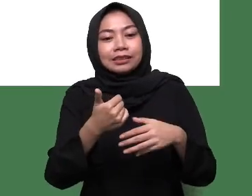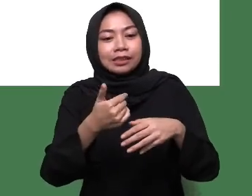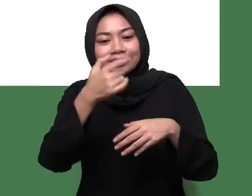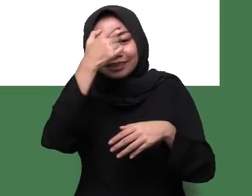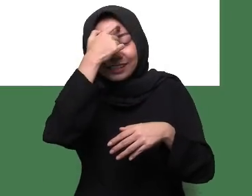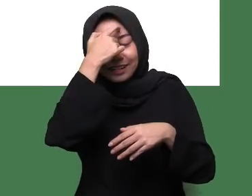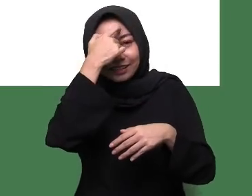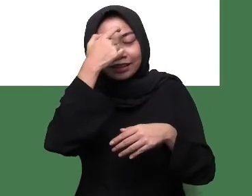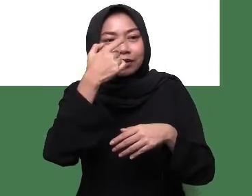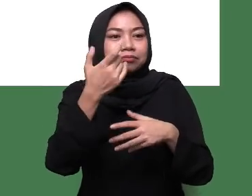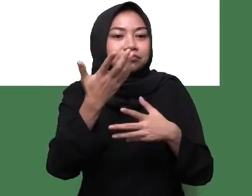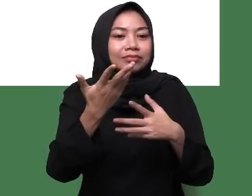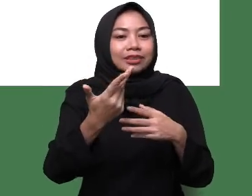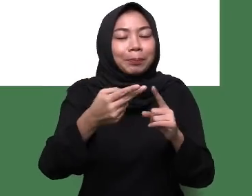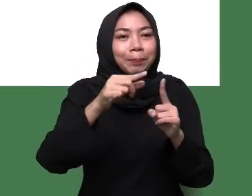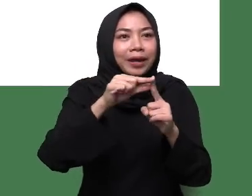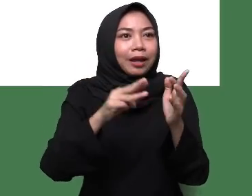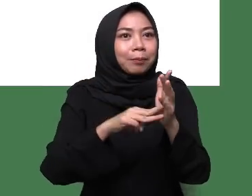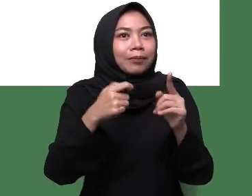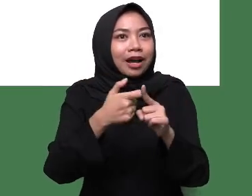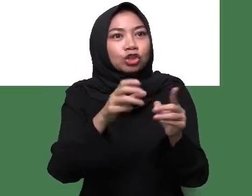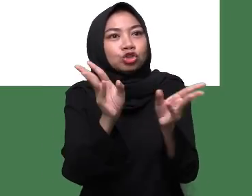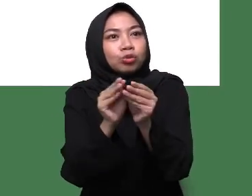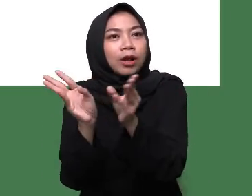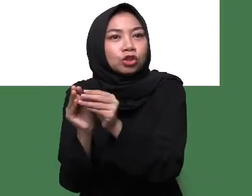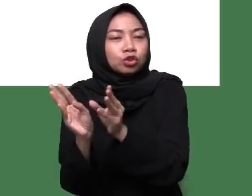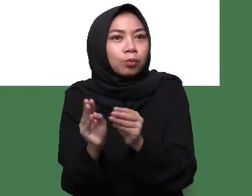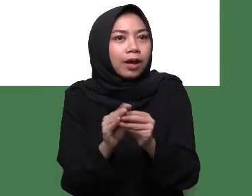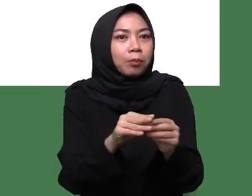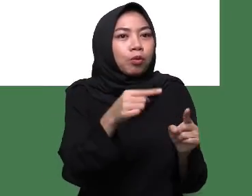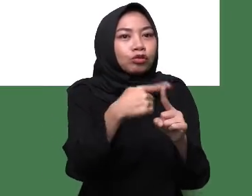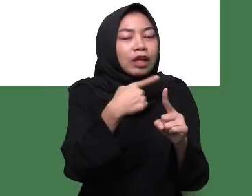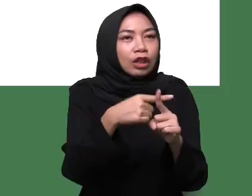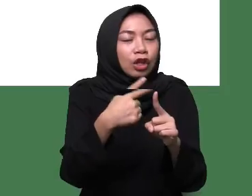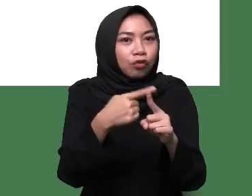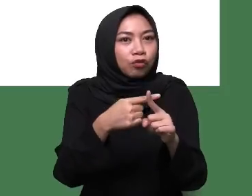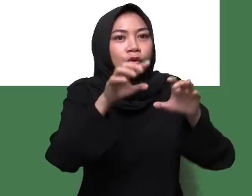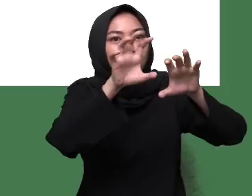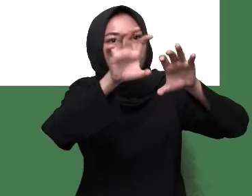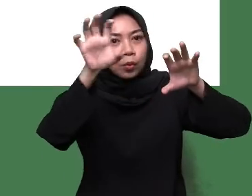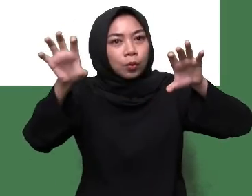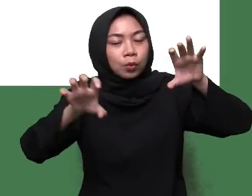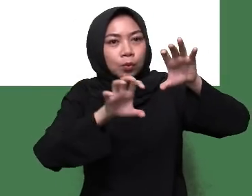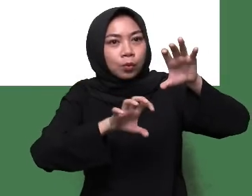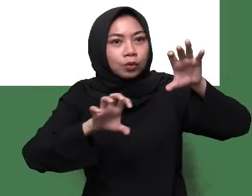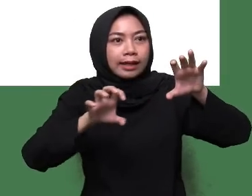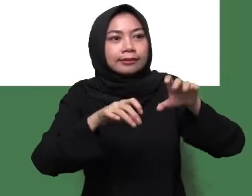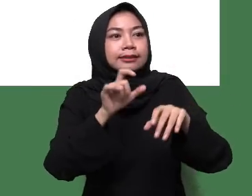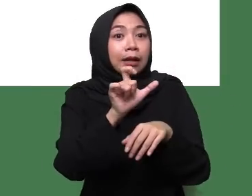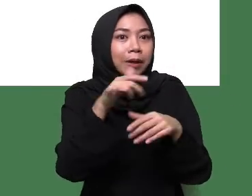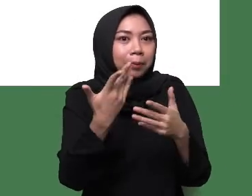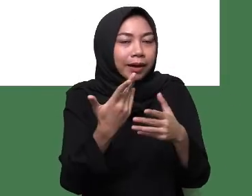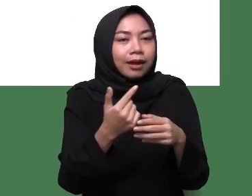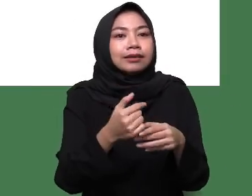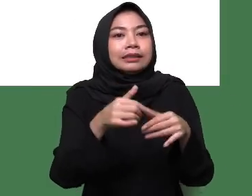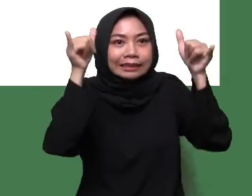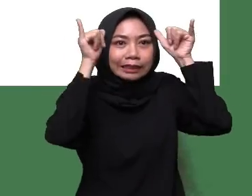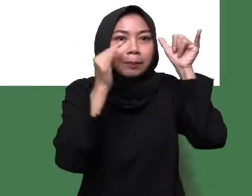FMD or has been confirmed FMD positive through the RT-PCR test.